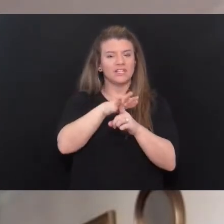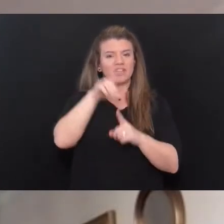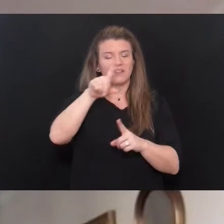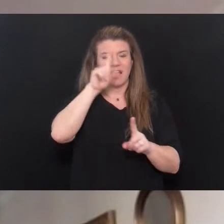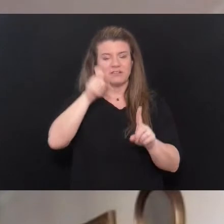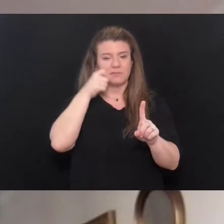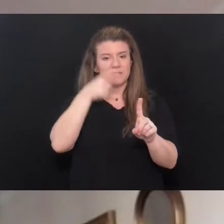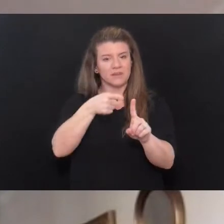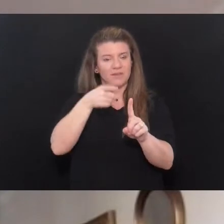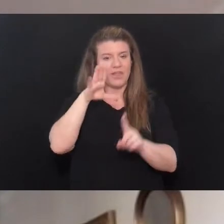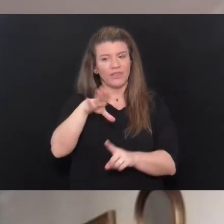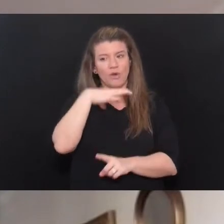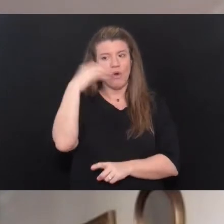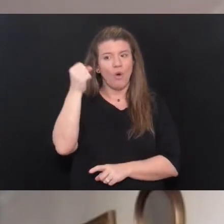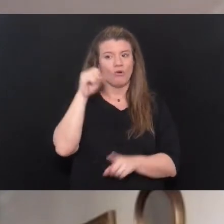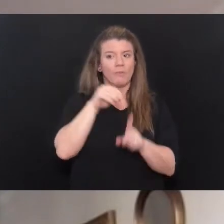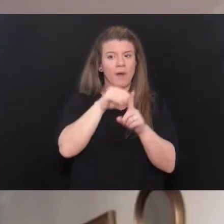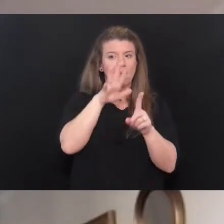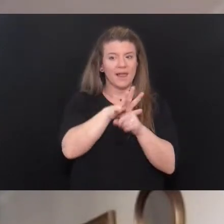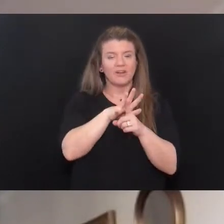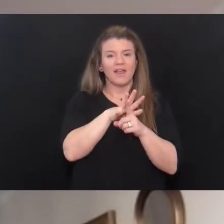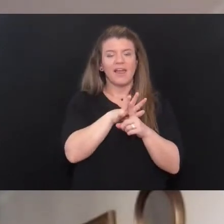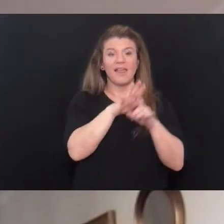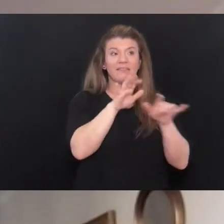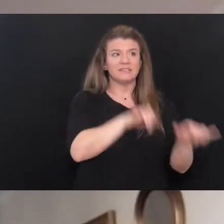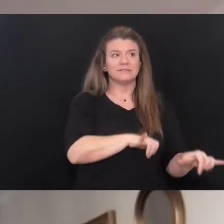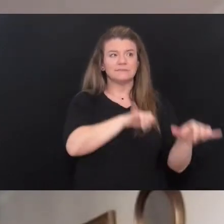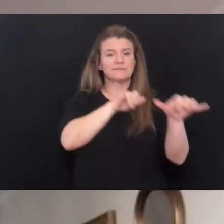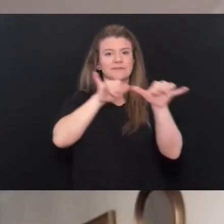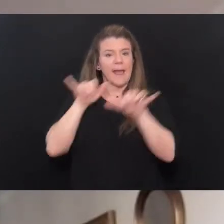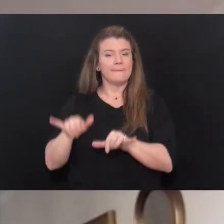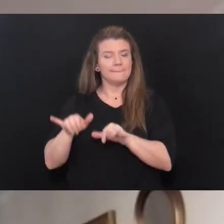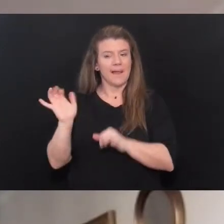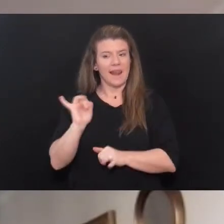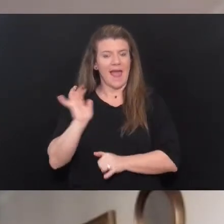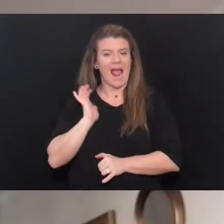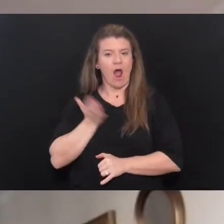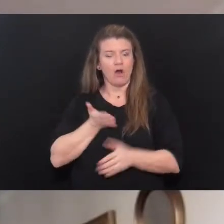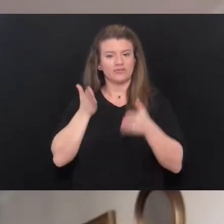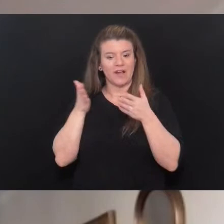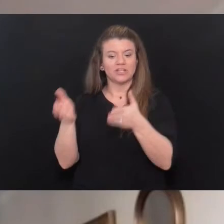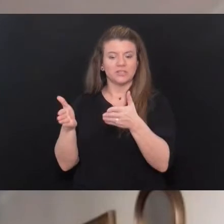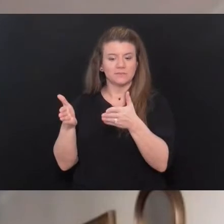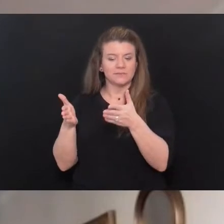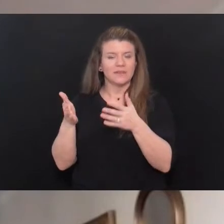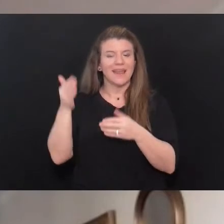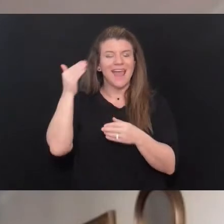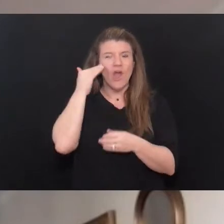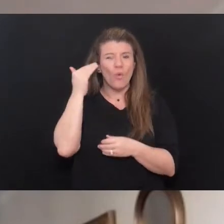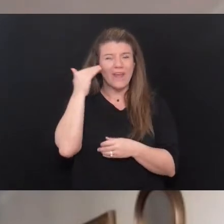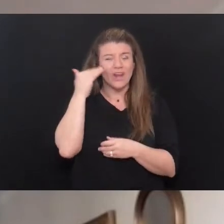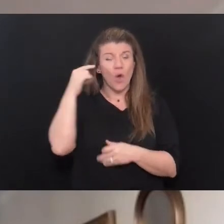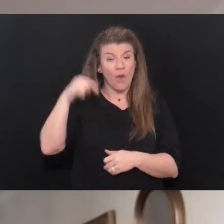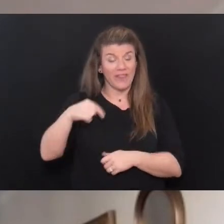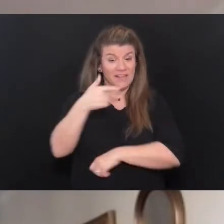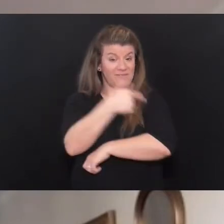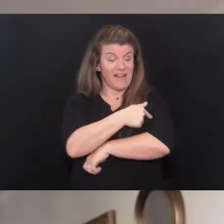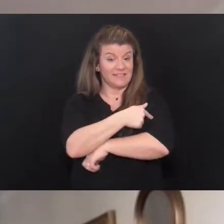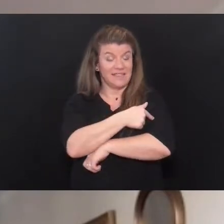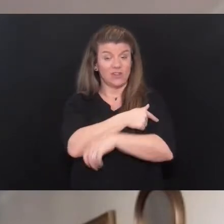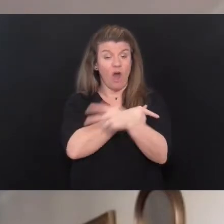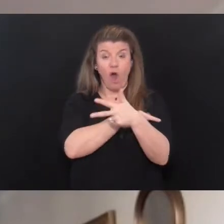older population much in the way that we have fashioned our strategy. And we know that these vaccines, all